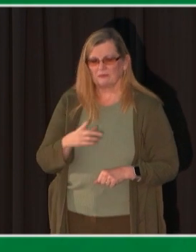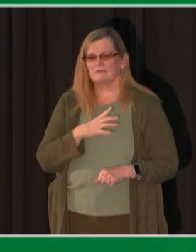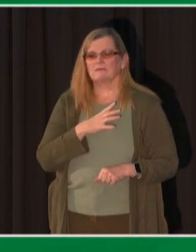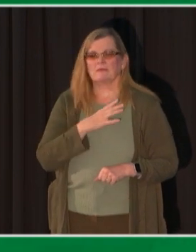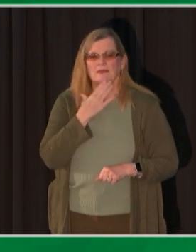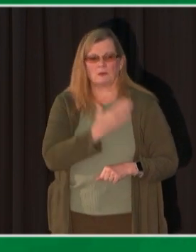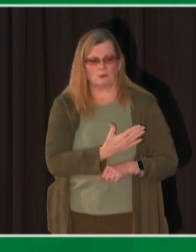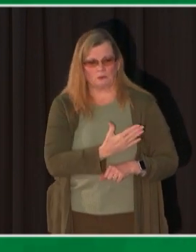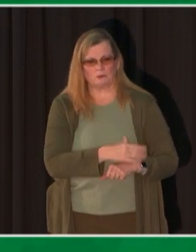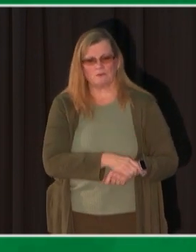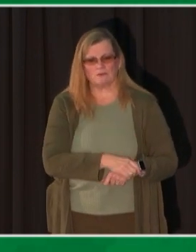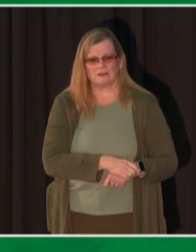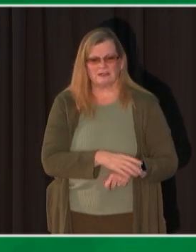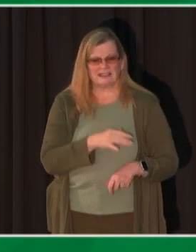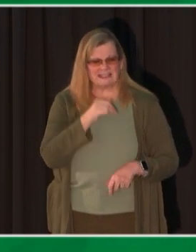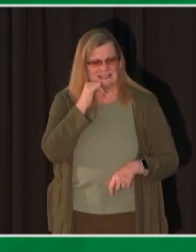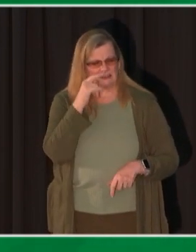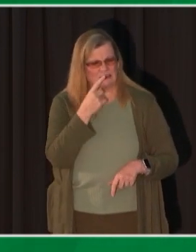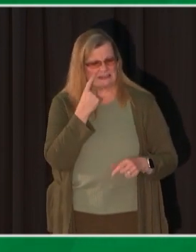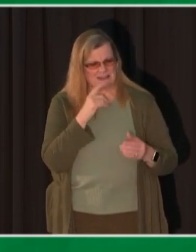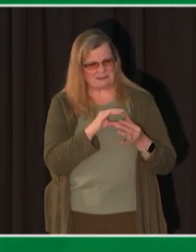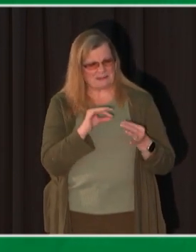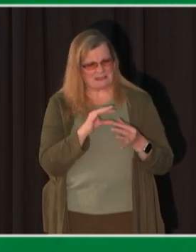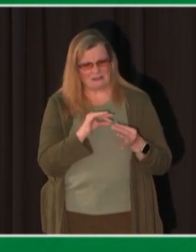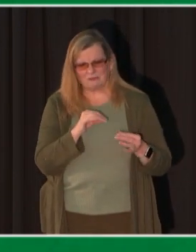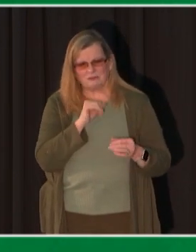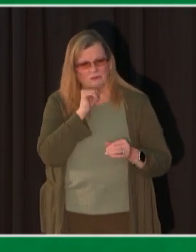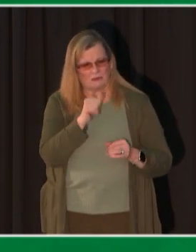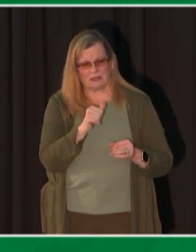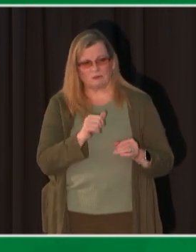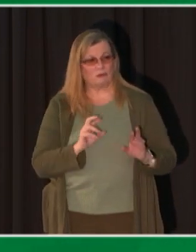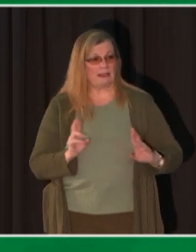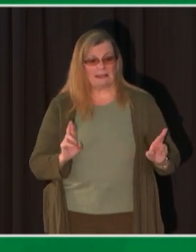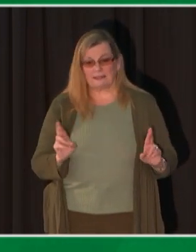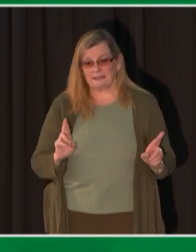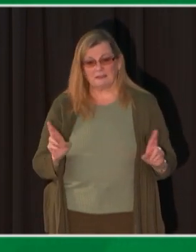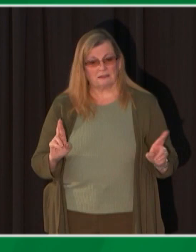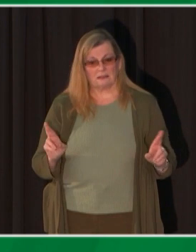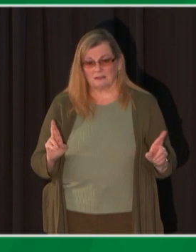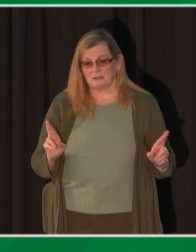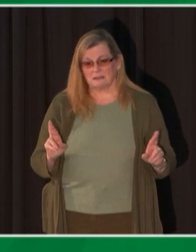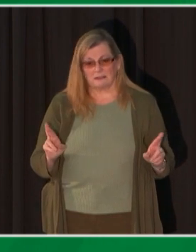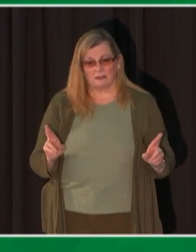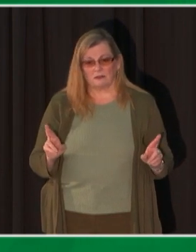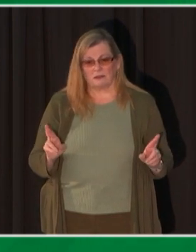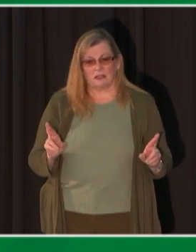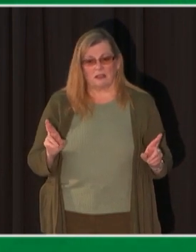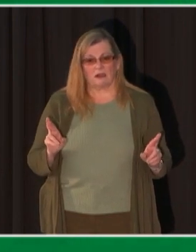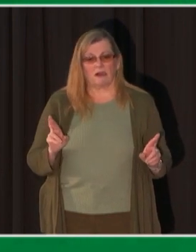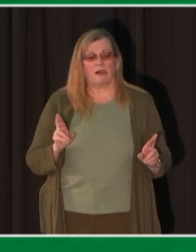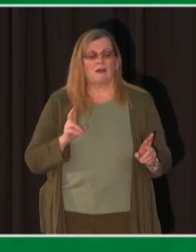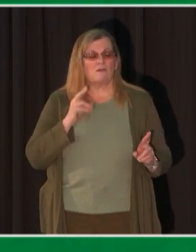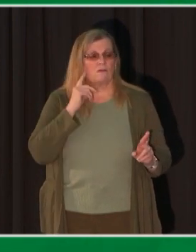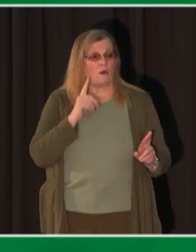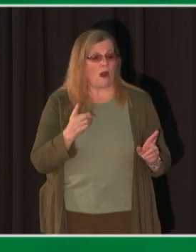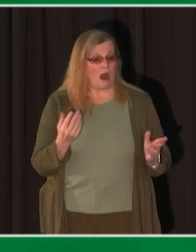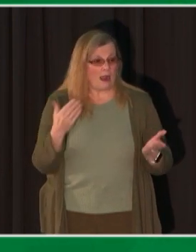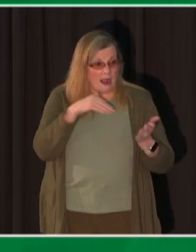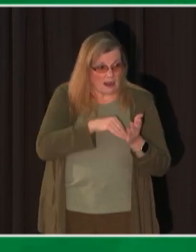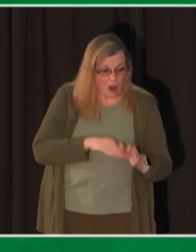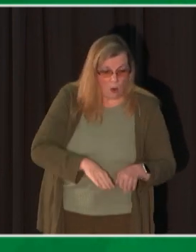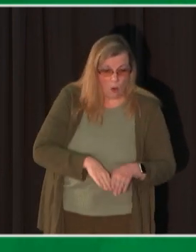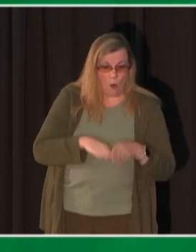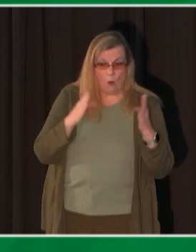mentioned yesterday that you weren't really ready to talk about reopening plans. I wanted to ask if you were on the call with the governors